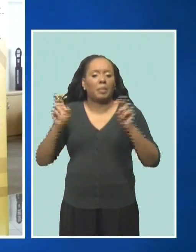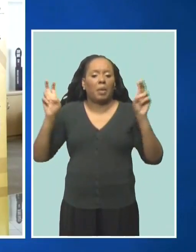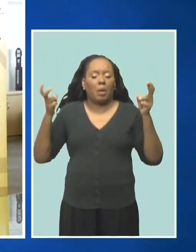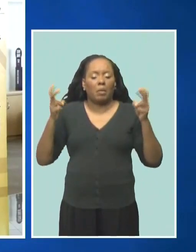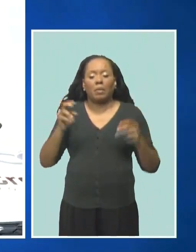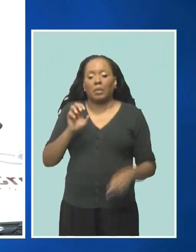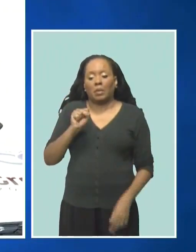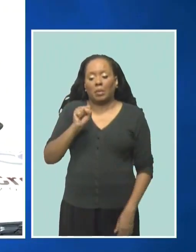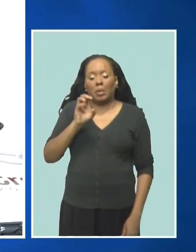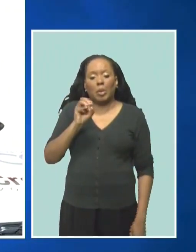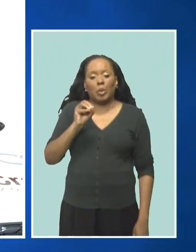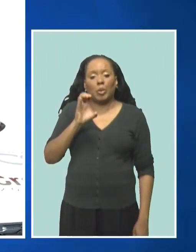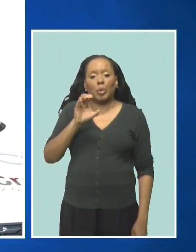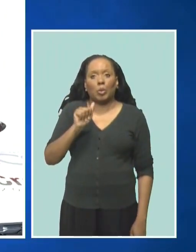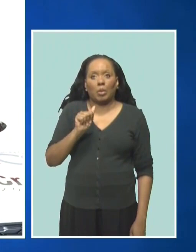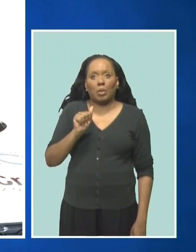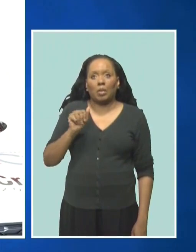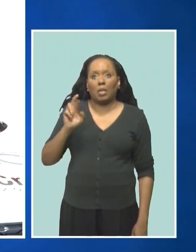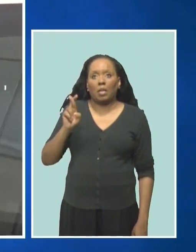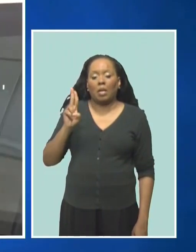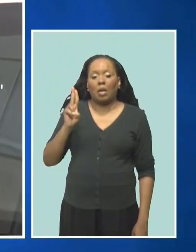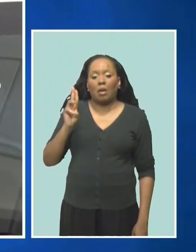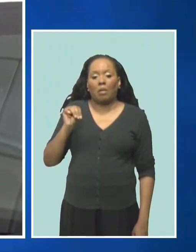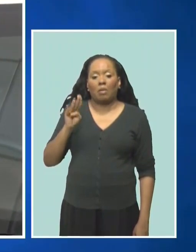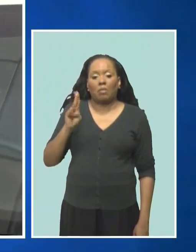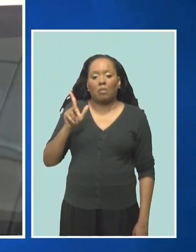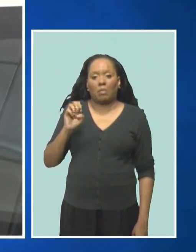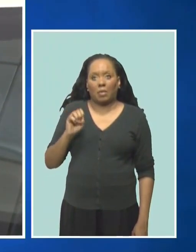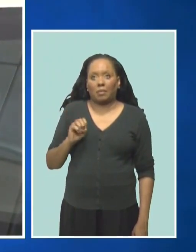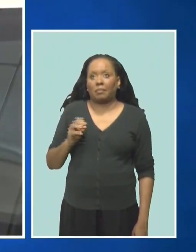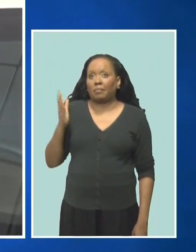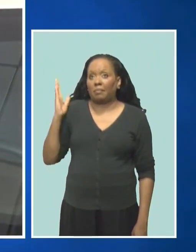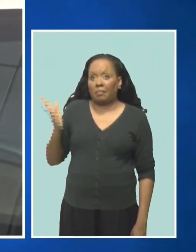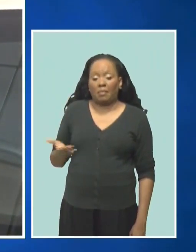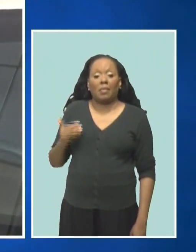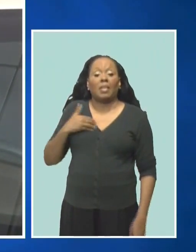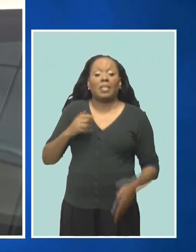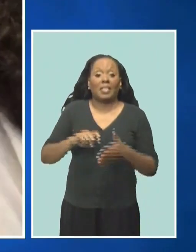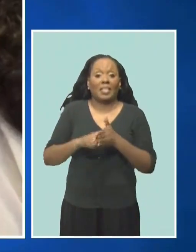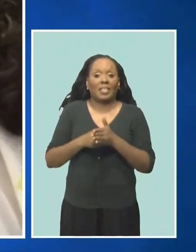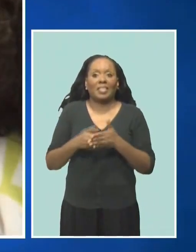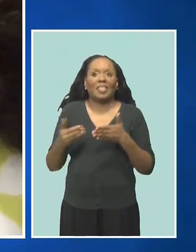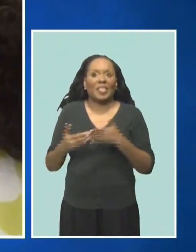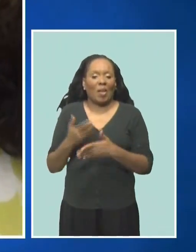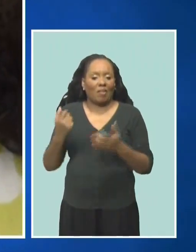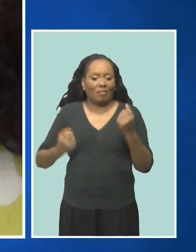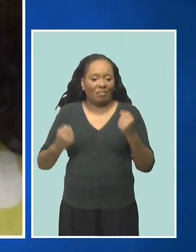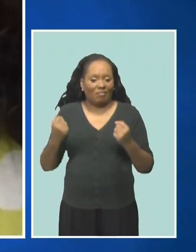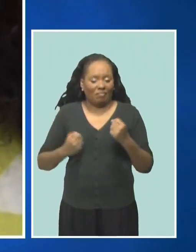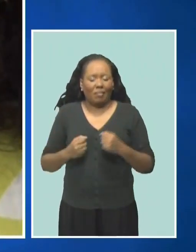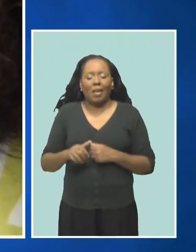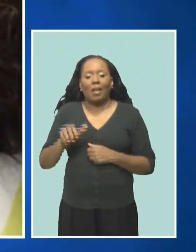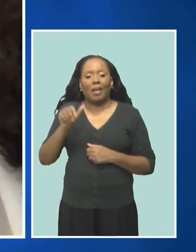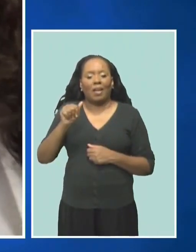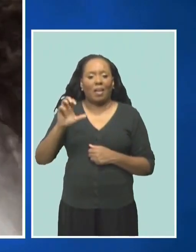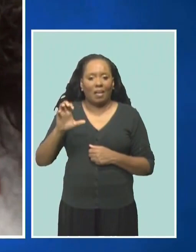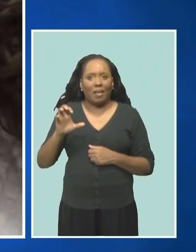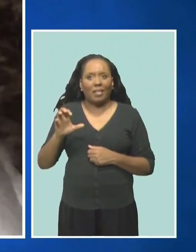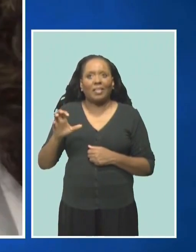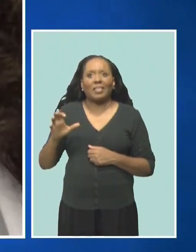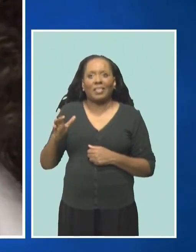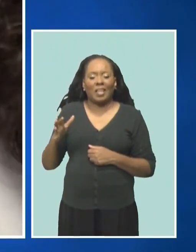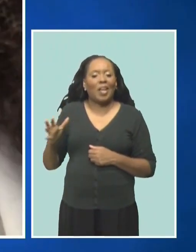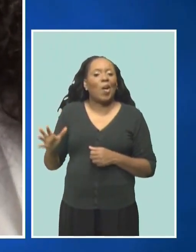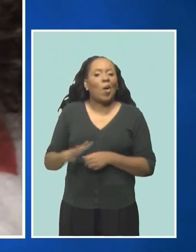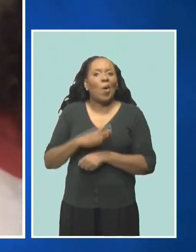Courtesy Garage, where he received the keys to his 2024 Nissan X-Trail, this year's Pick of the Crop winner, Adrian A.C. Clark,